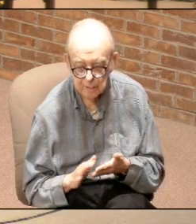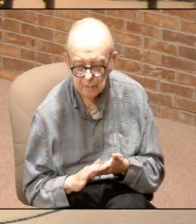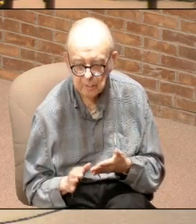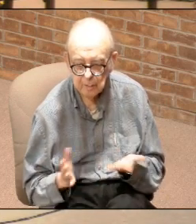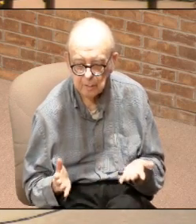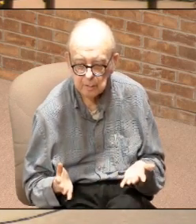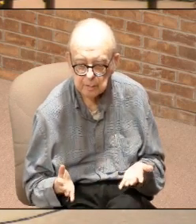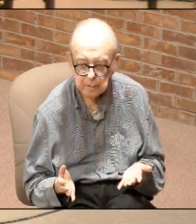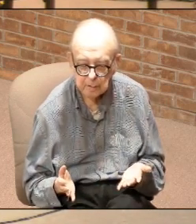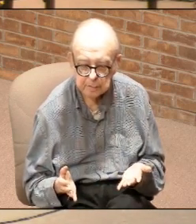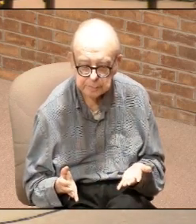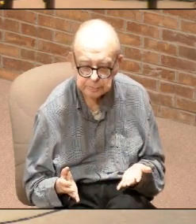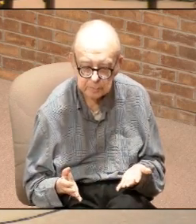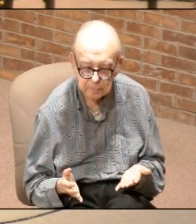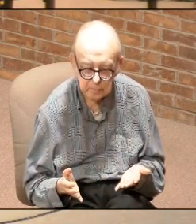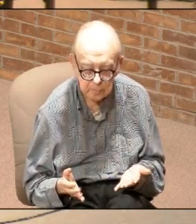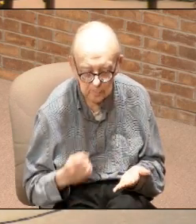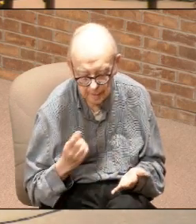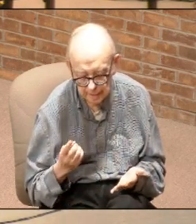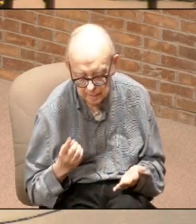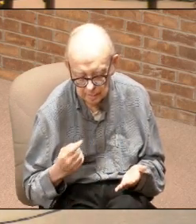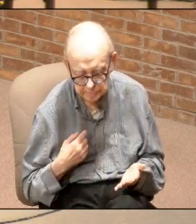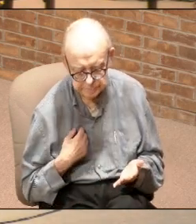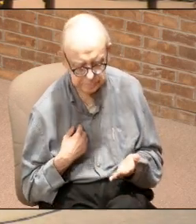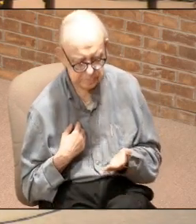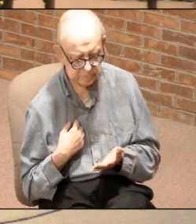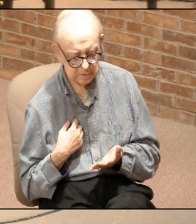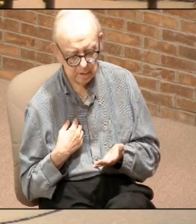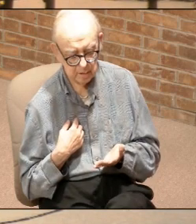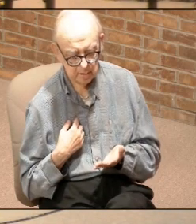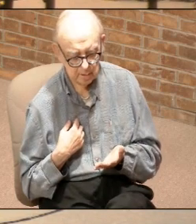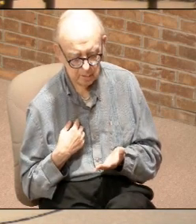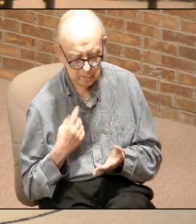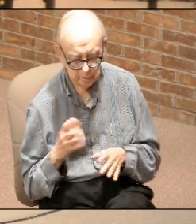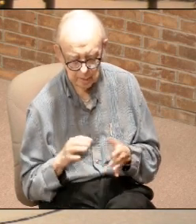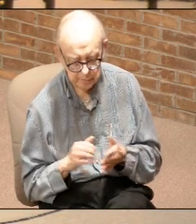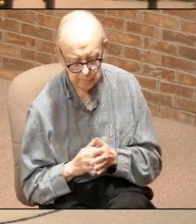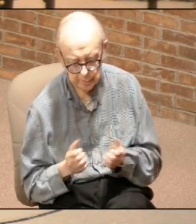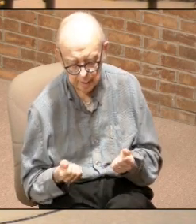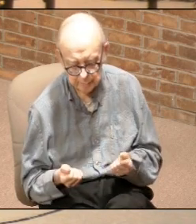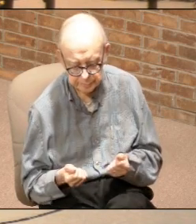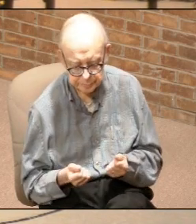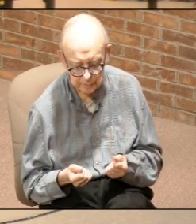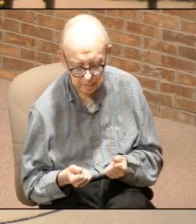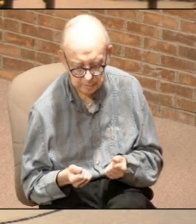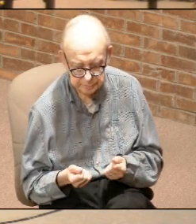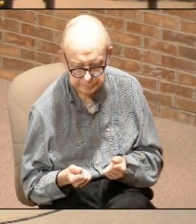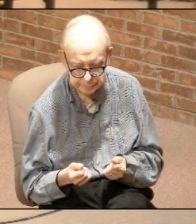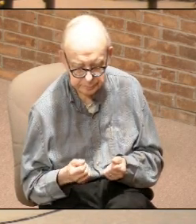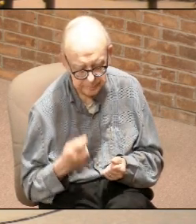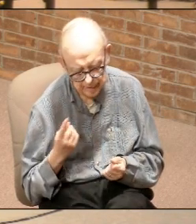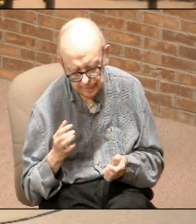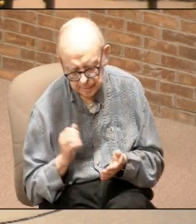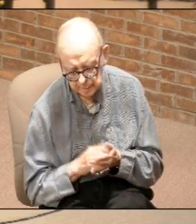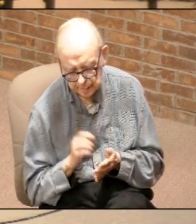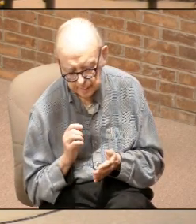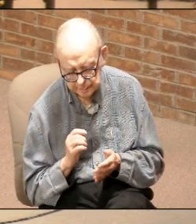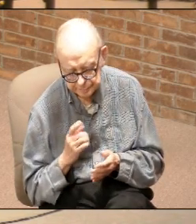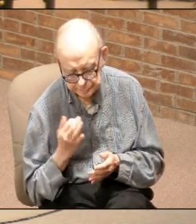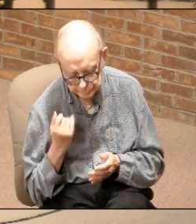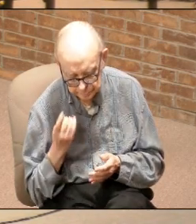and so you think well what is what does that have to do with it well think about it